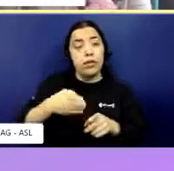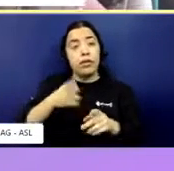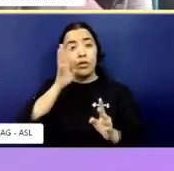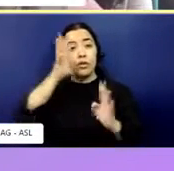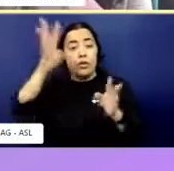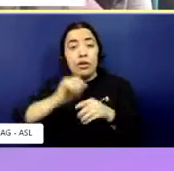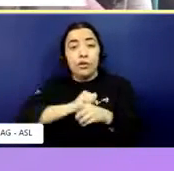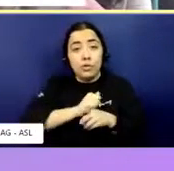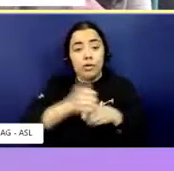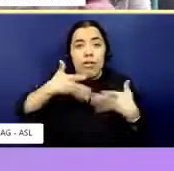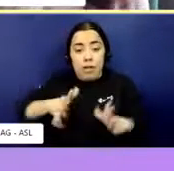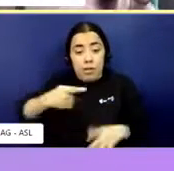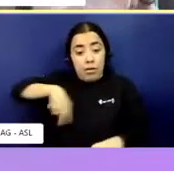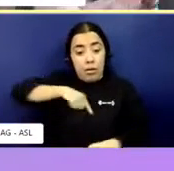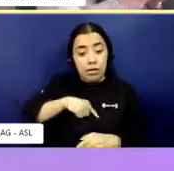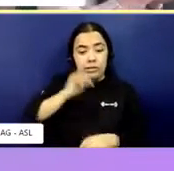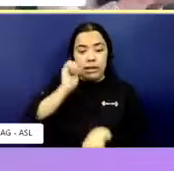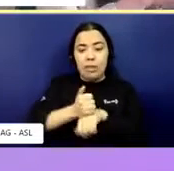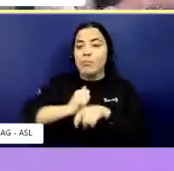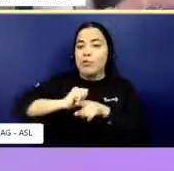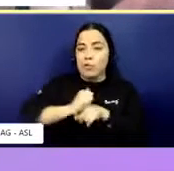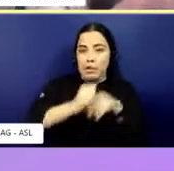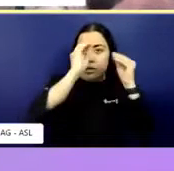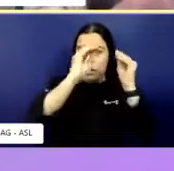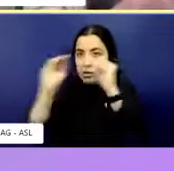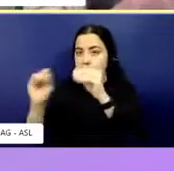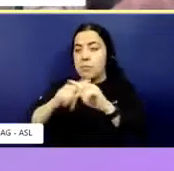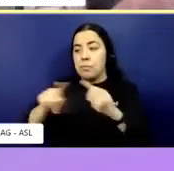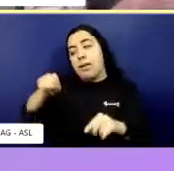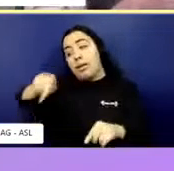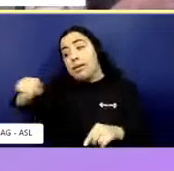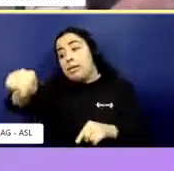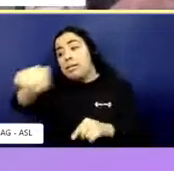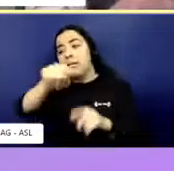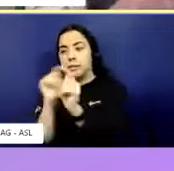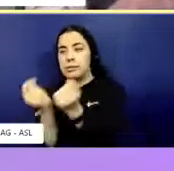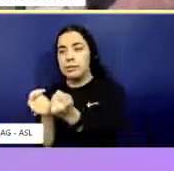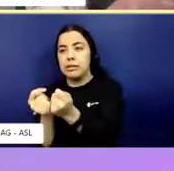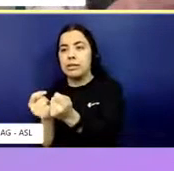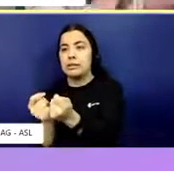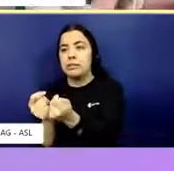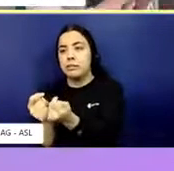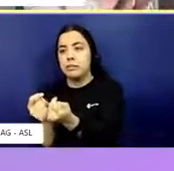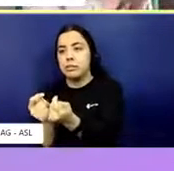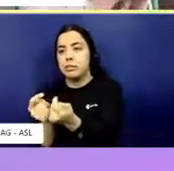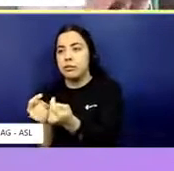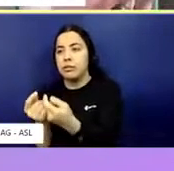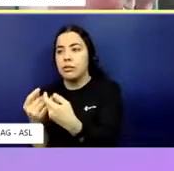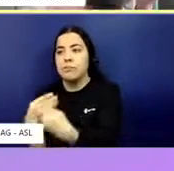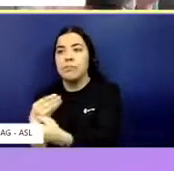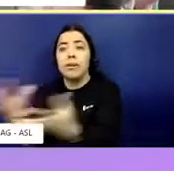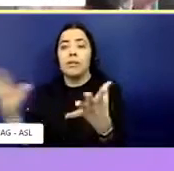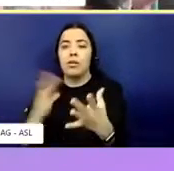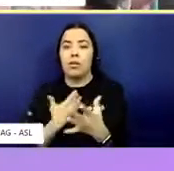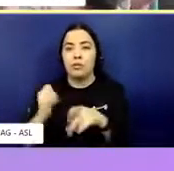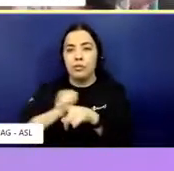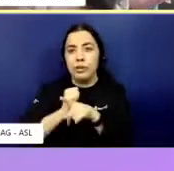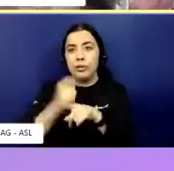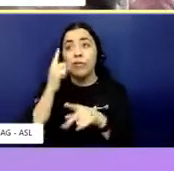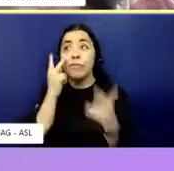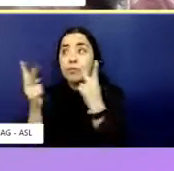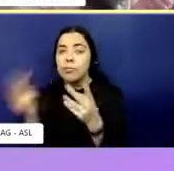this. Let us create the trainings, but these teams will help us distribute it for visibility and for a wider net.